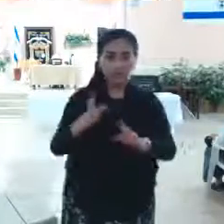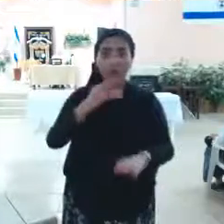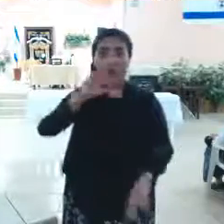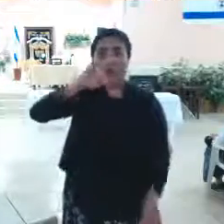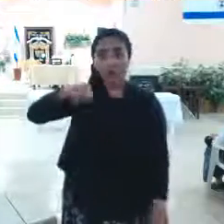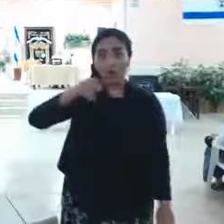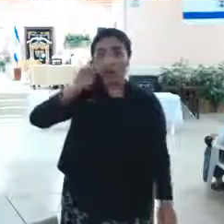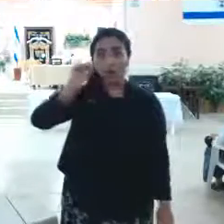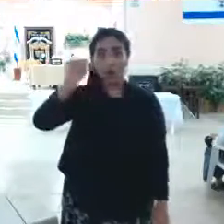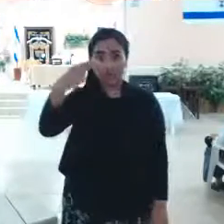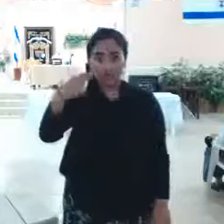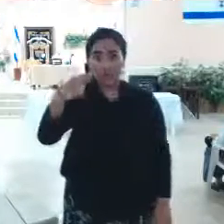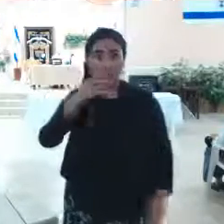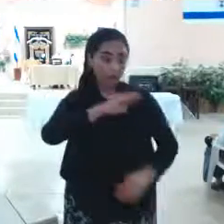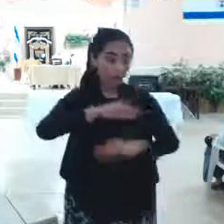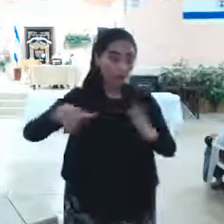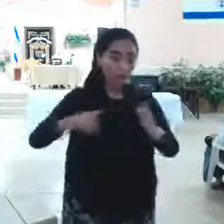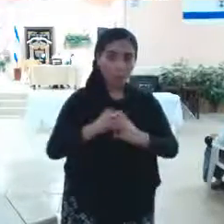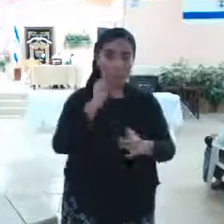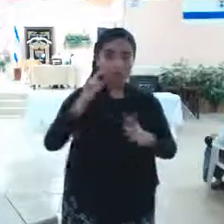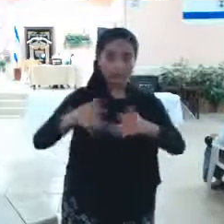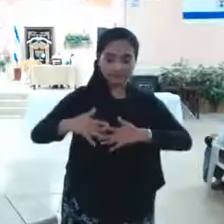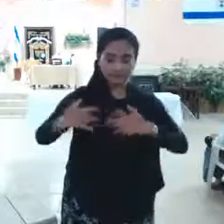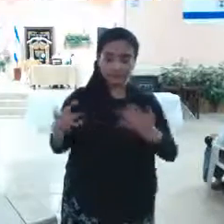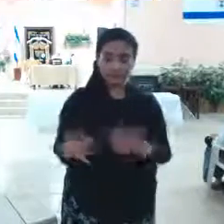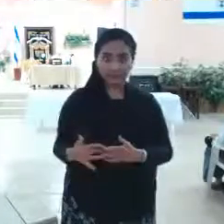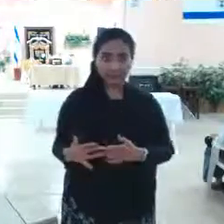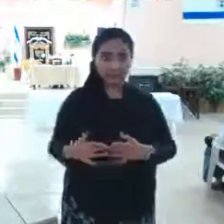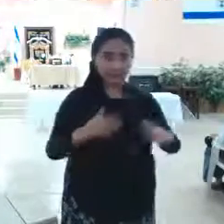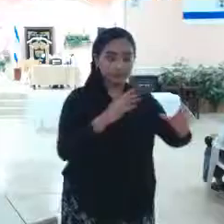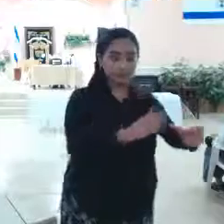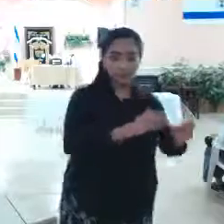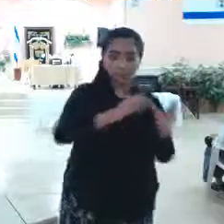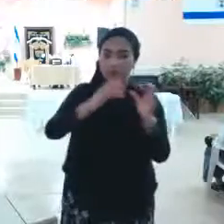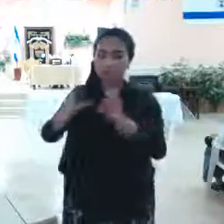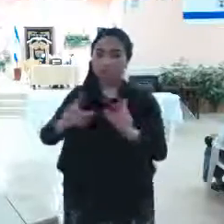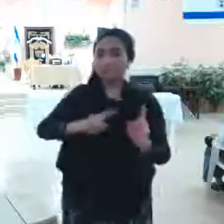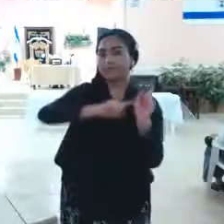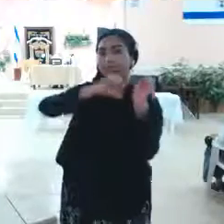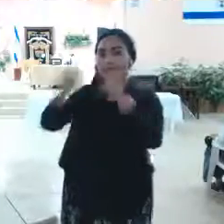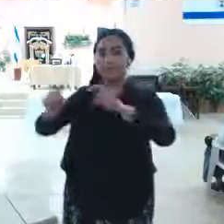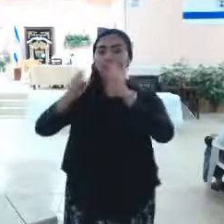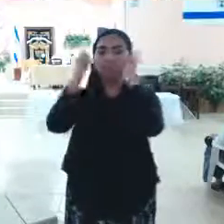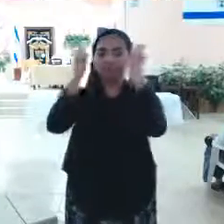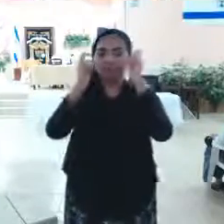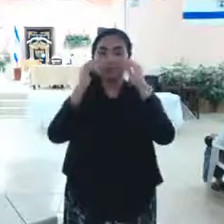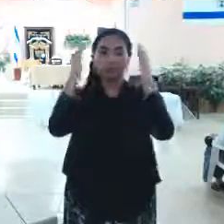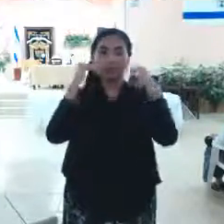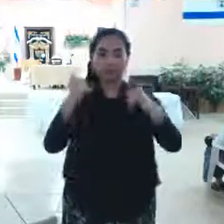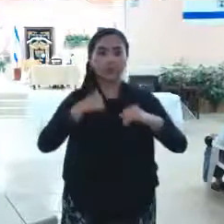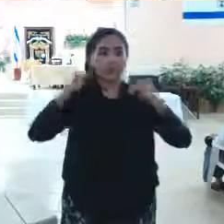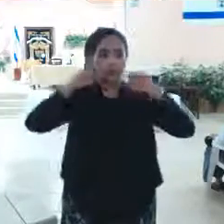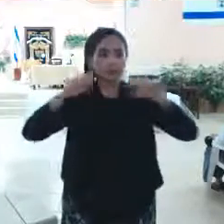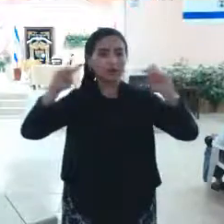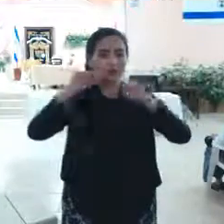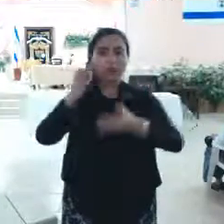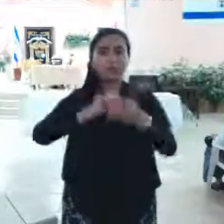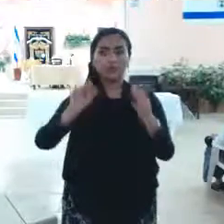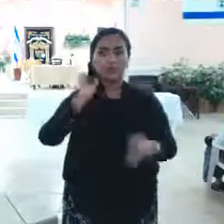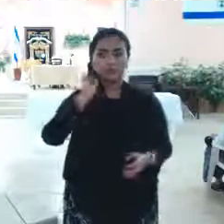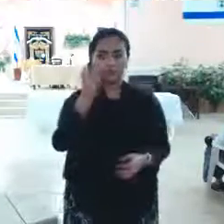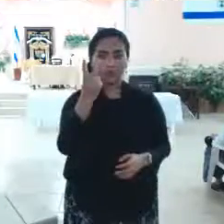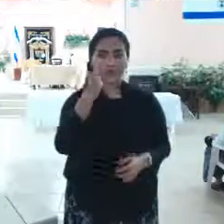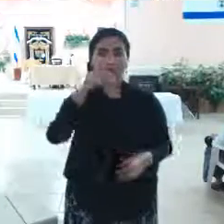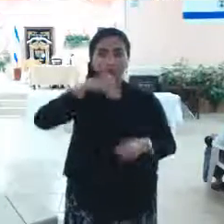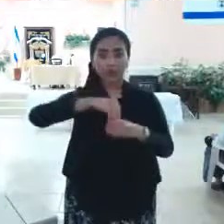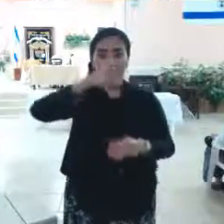Jerusalem. And Judah, of one heart, they went up to praise. Now let's analyze verse